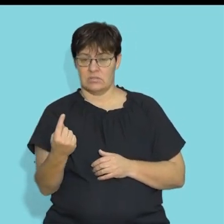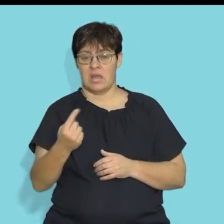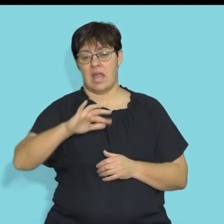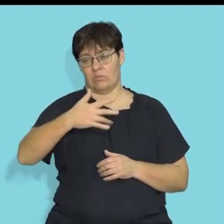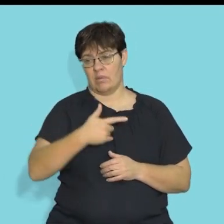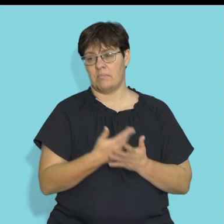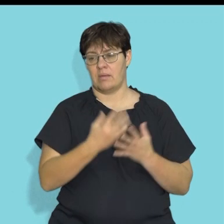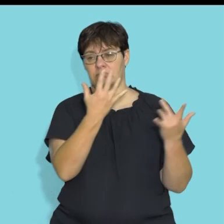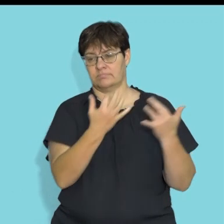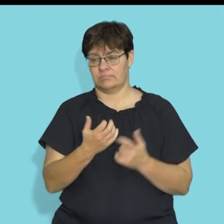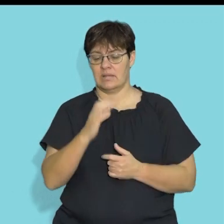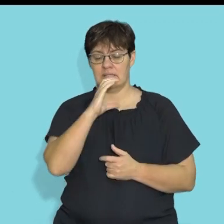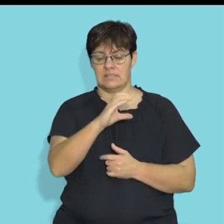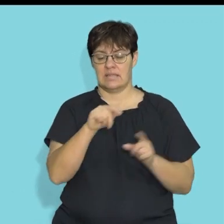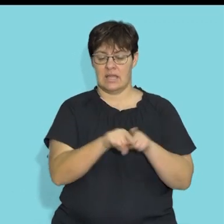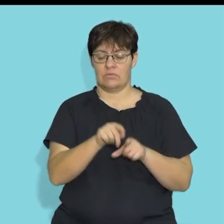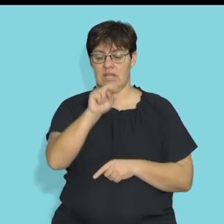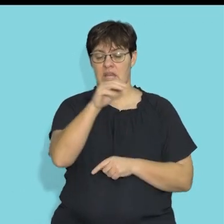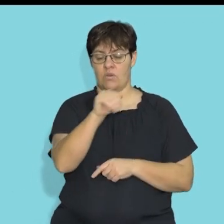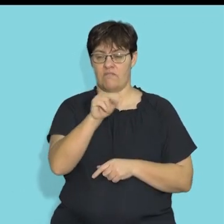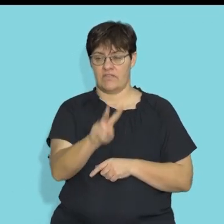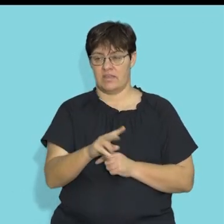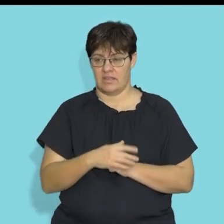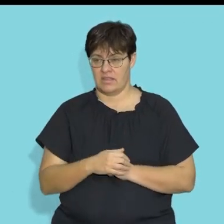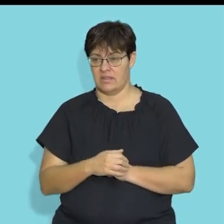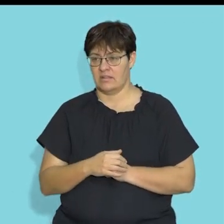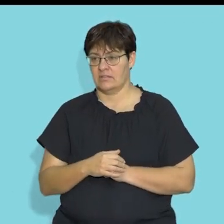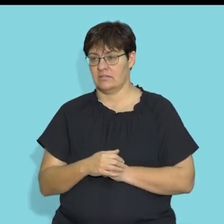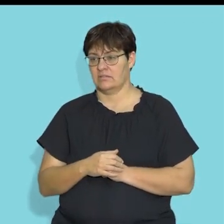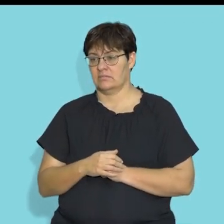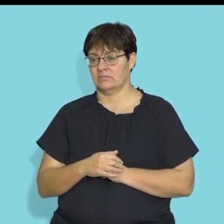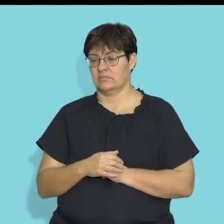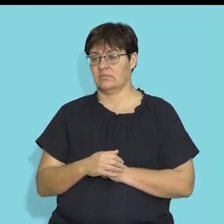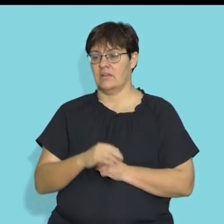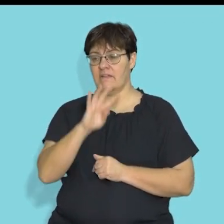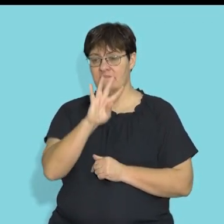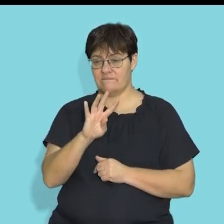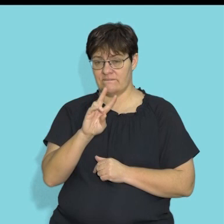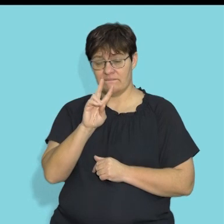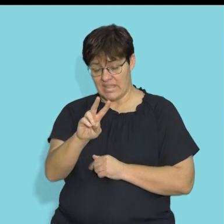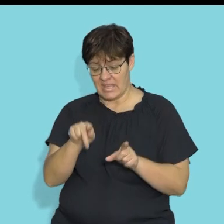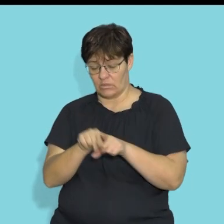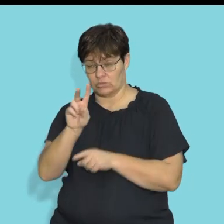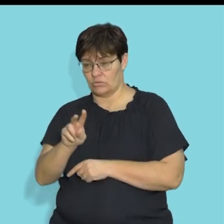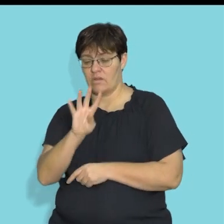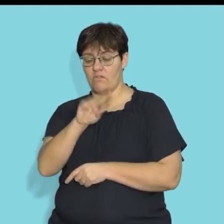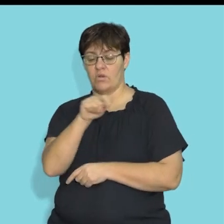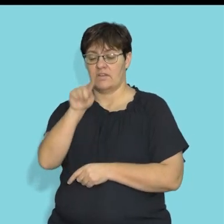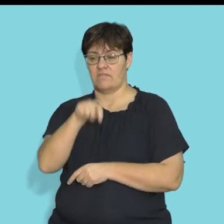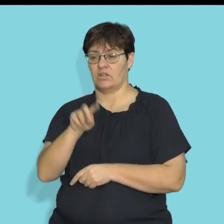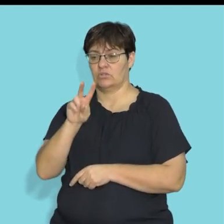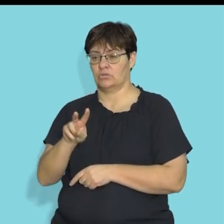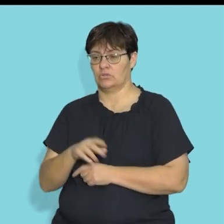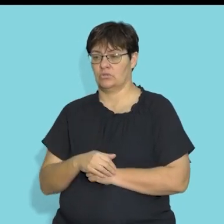I can go work out with C is equal to N over V. And we know V is 2, so it's 4 divided